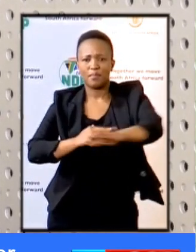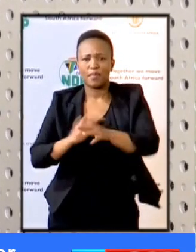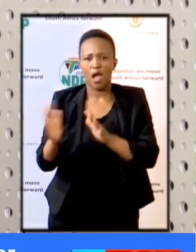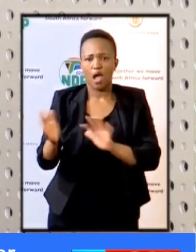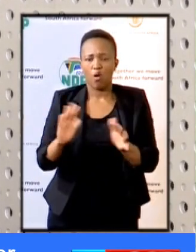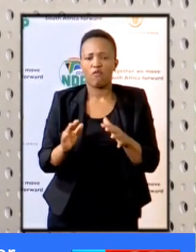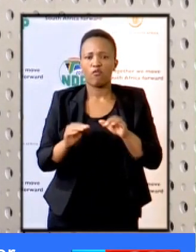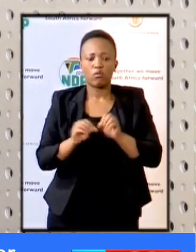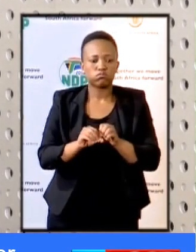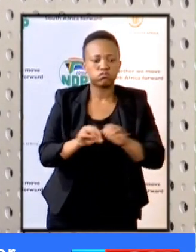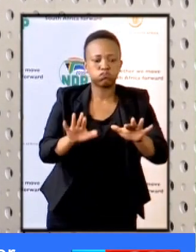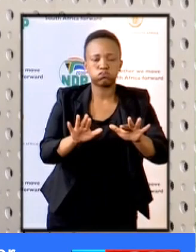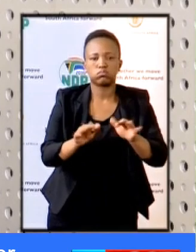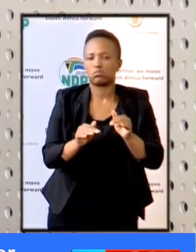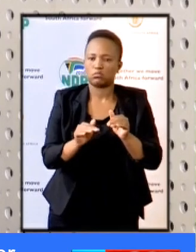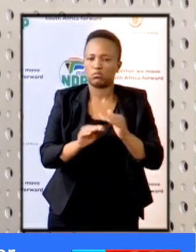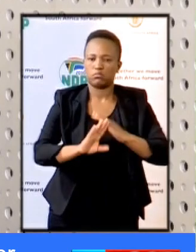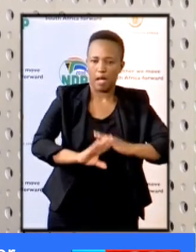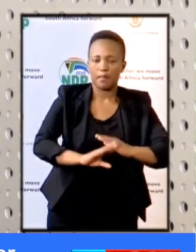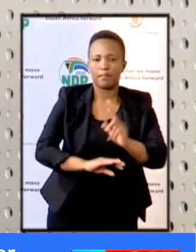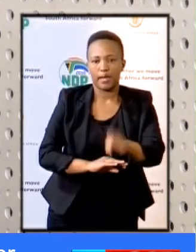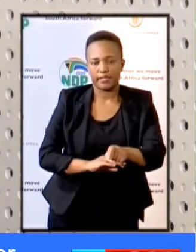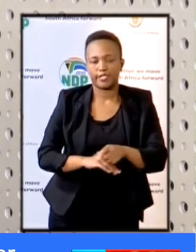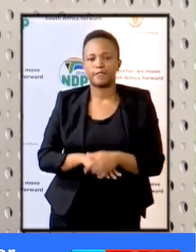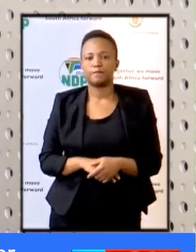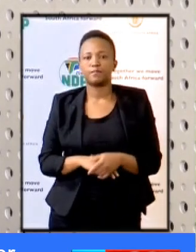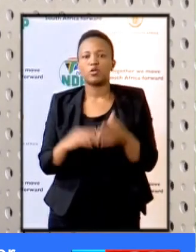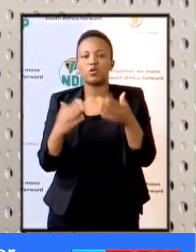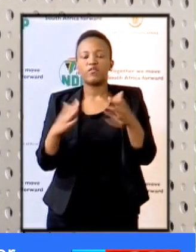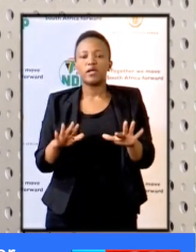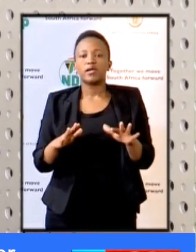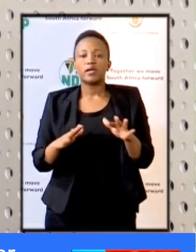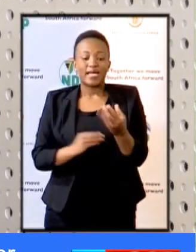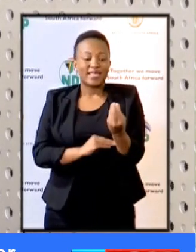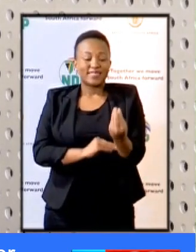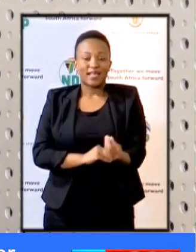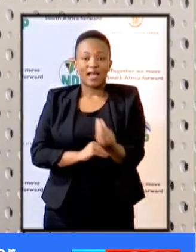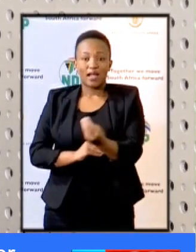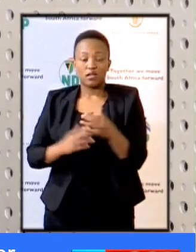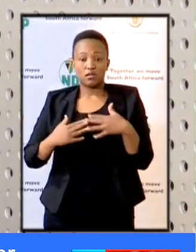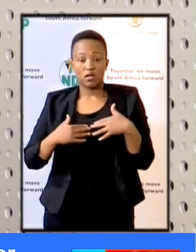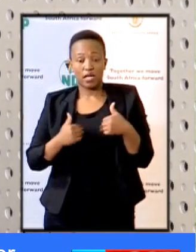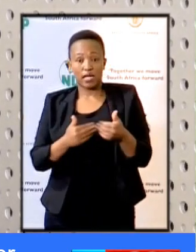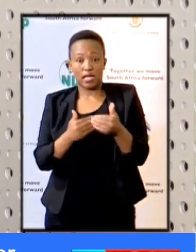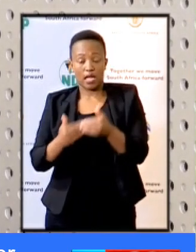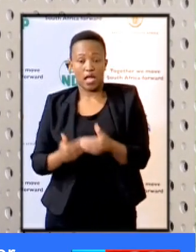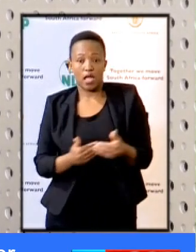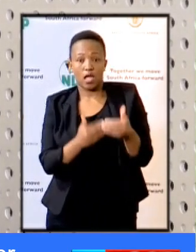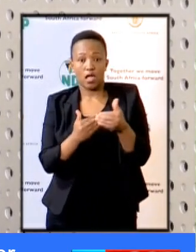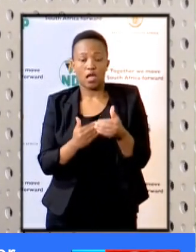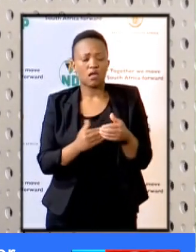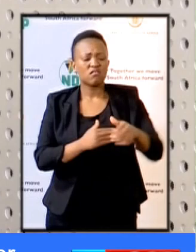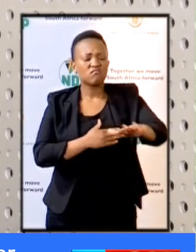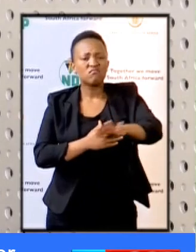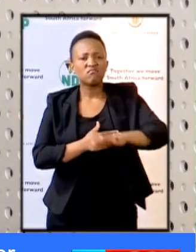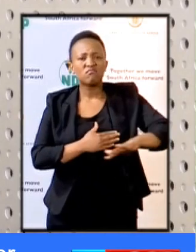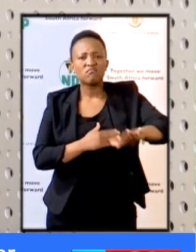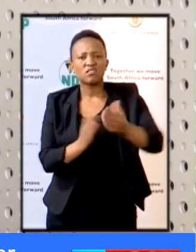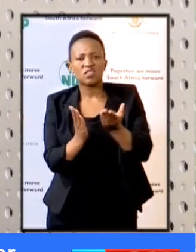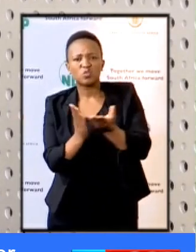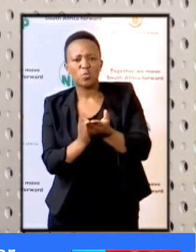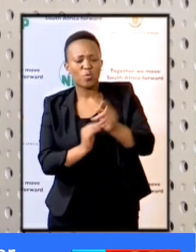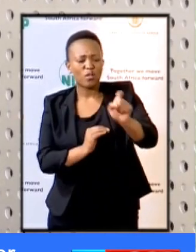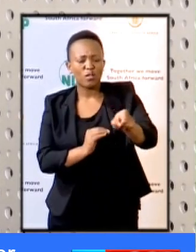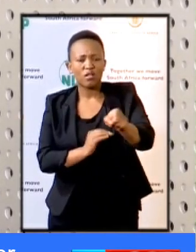infections. We have guidance again for childcare facilities on preventing the spread of coronavirus, the role